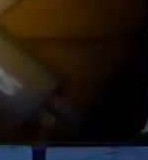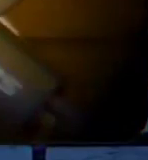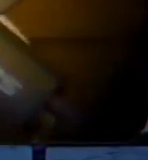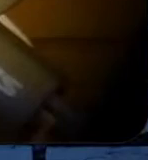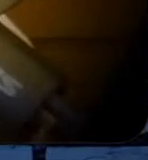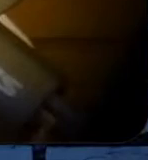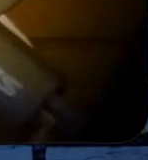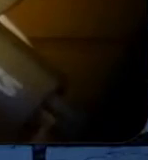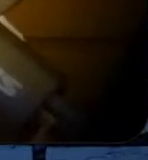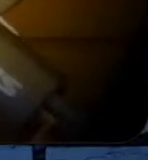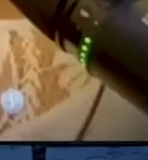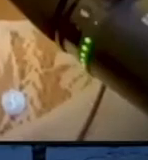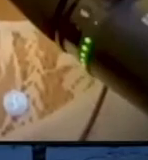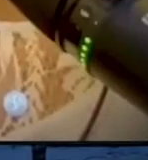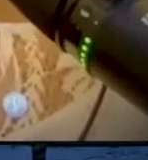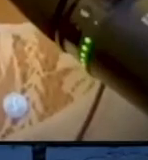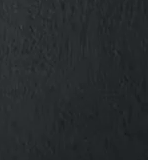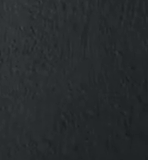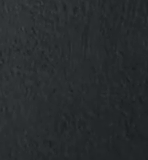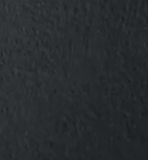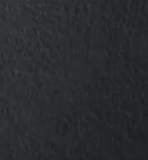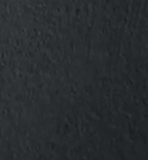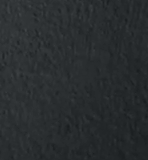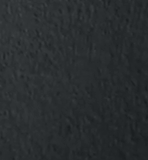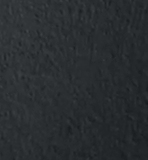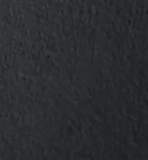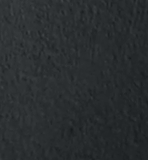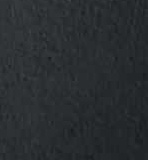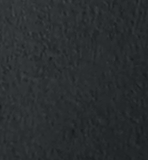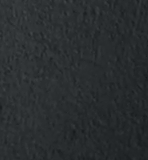Hi, surprise guest. Long.